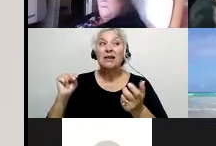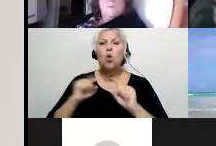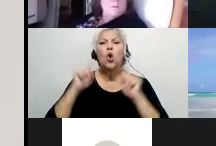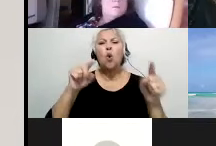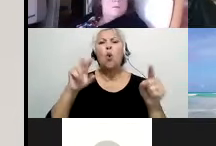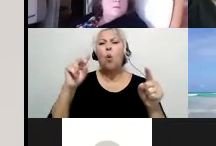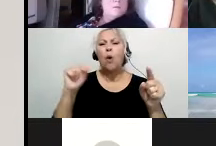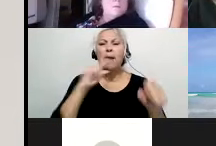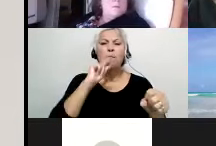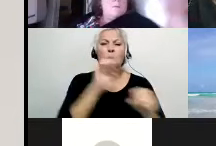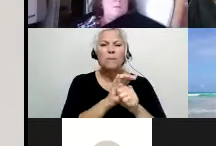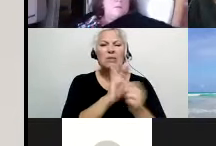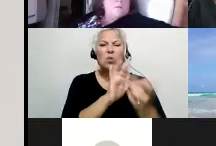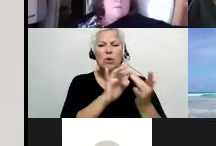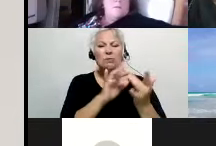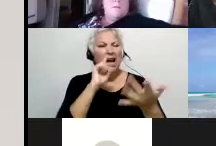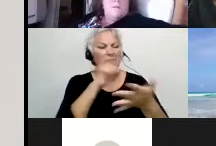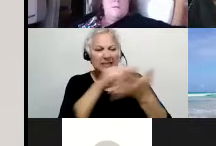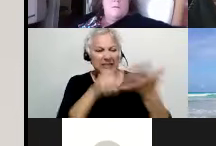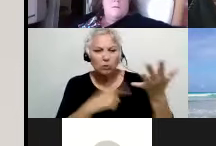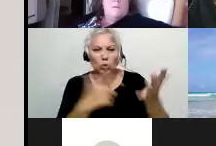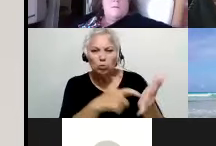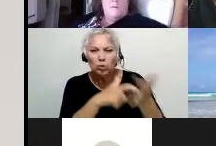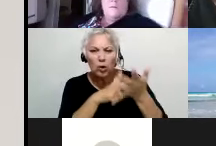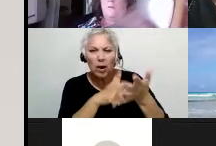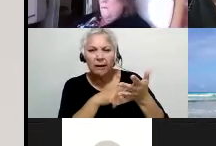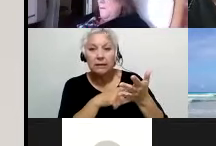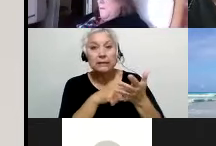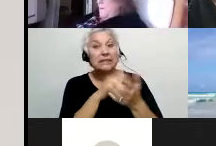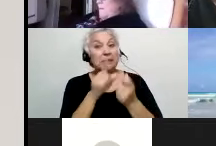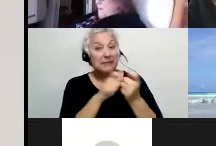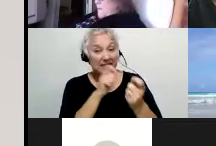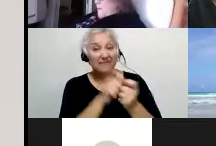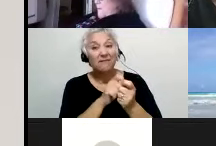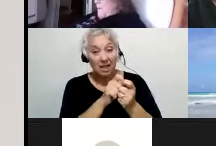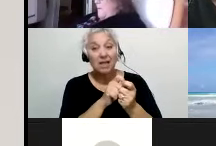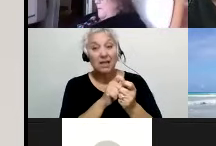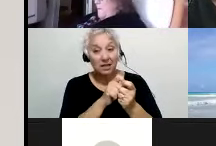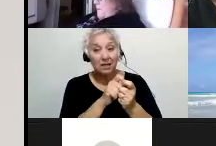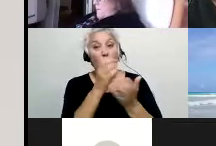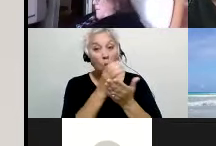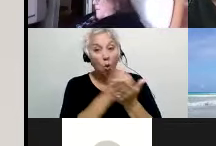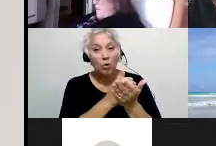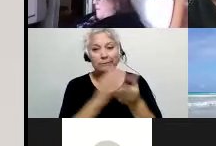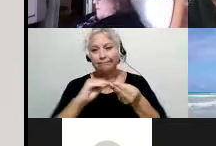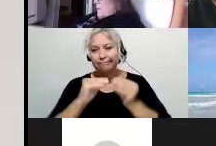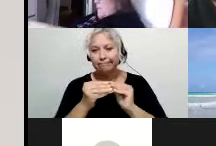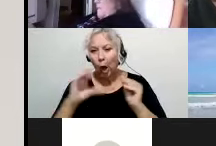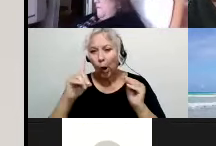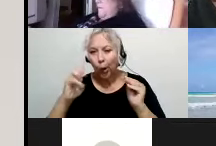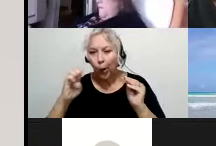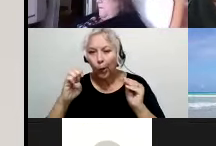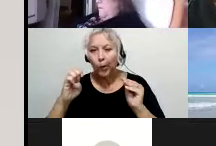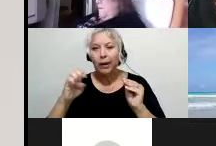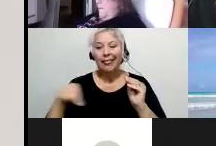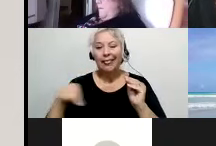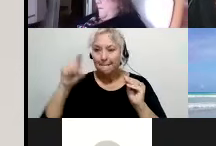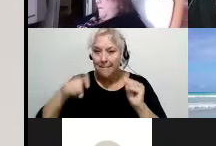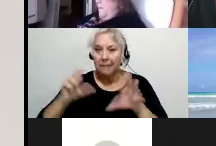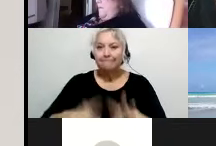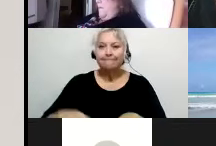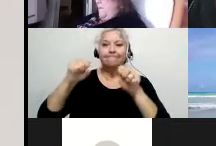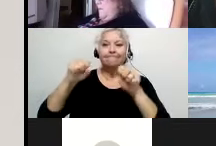website to learn more about those requirements. There are certain course codes and courses that students have to take